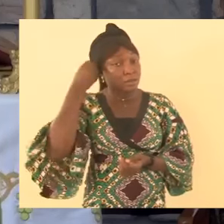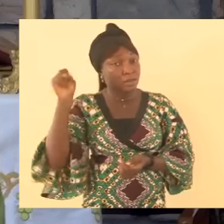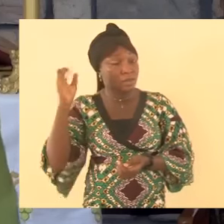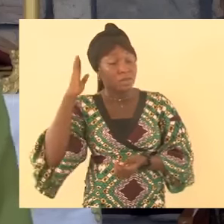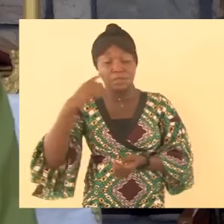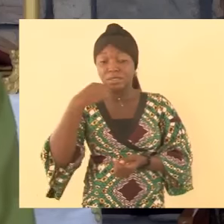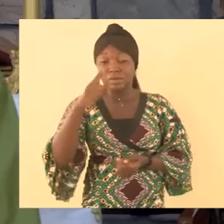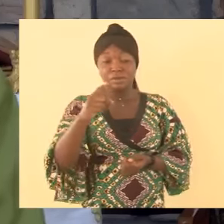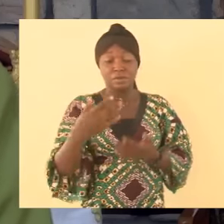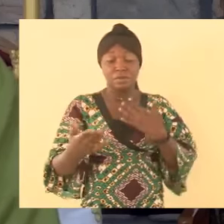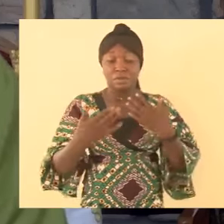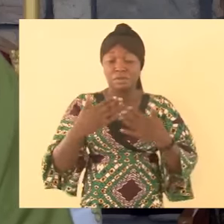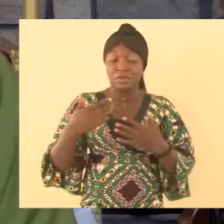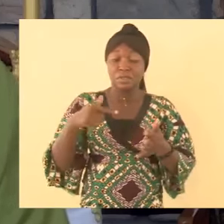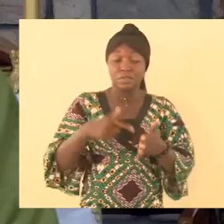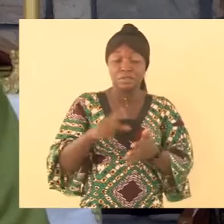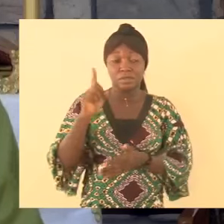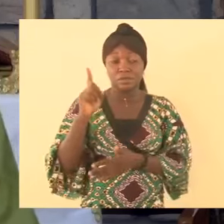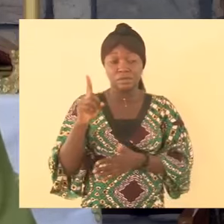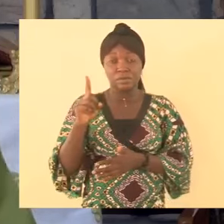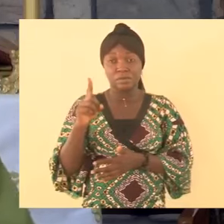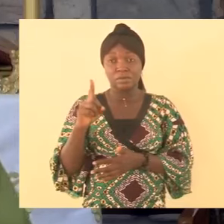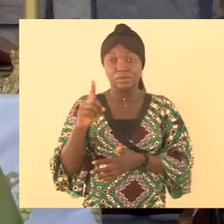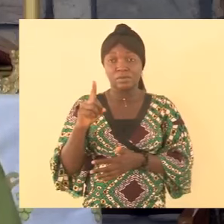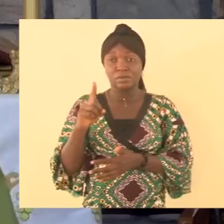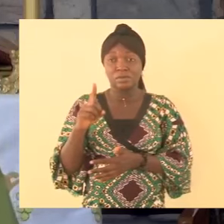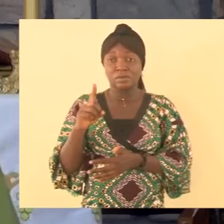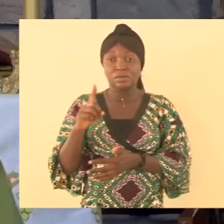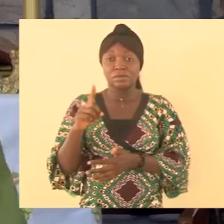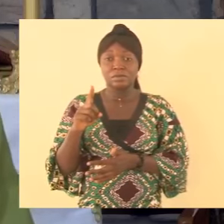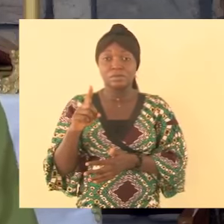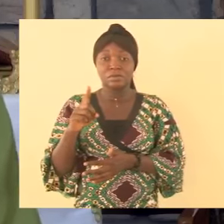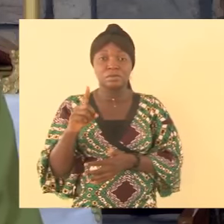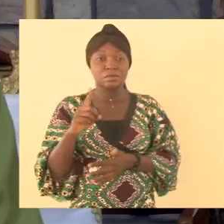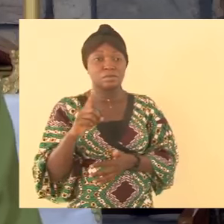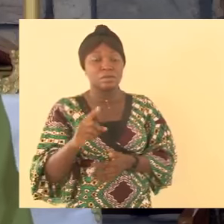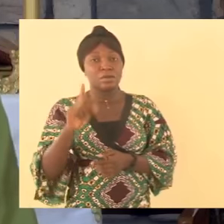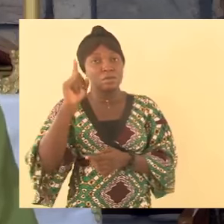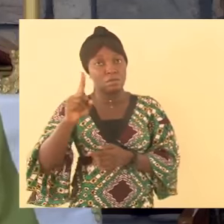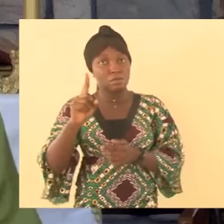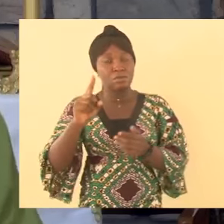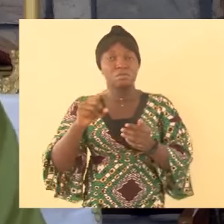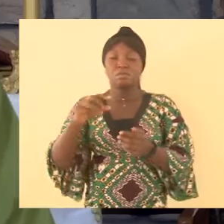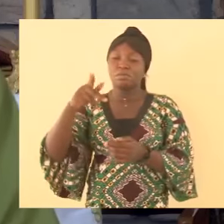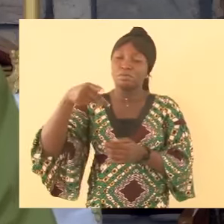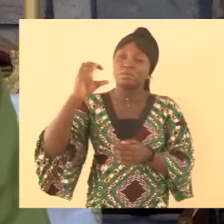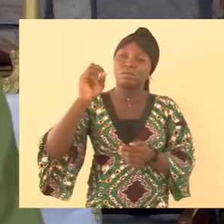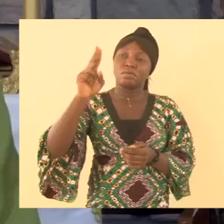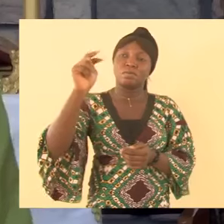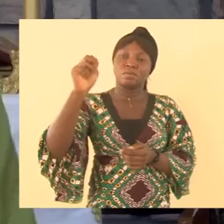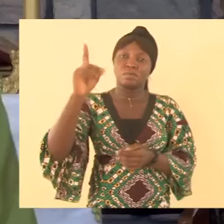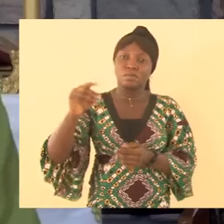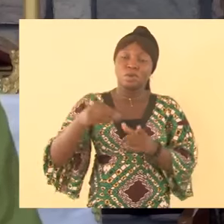of the sound will tell you whether this was 1 pound or 1 shilling